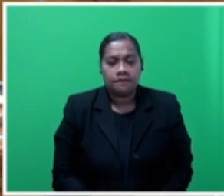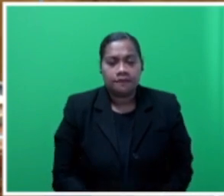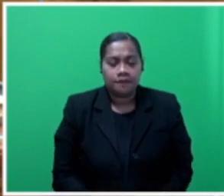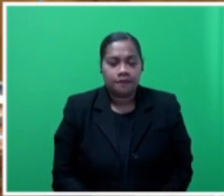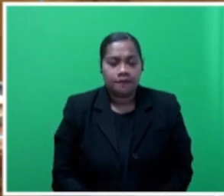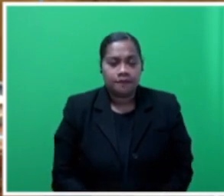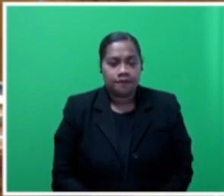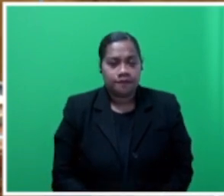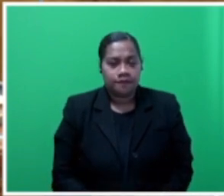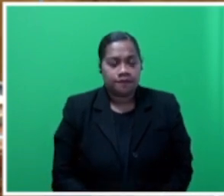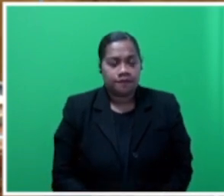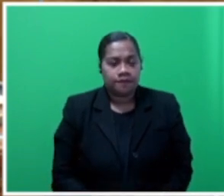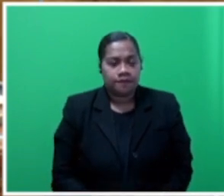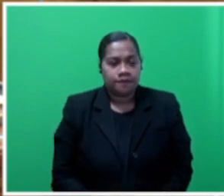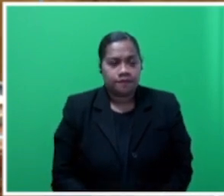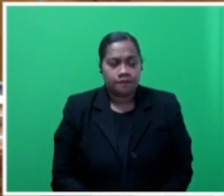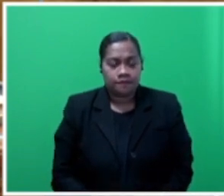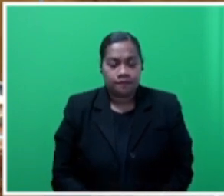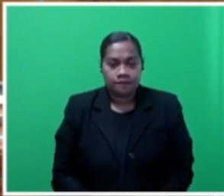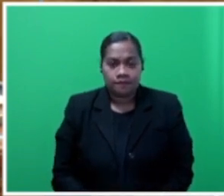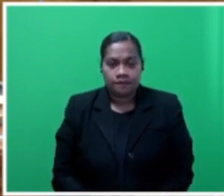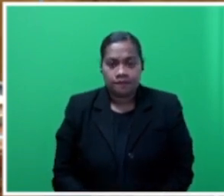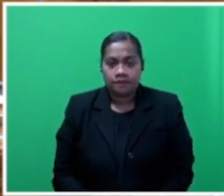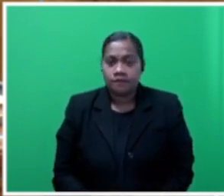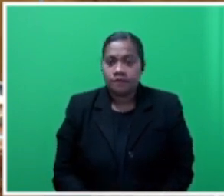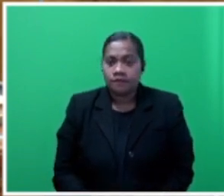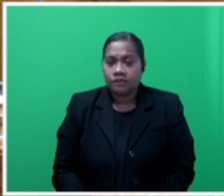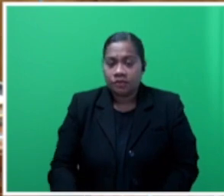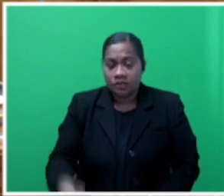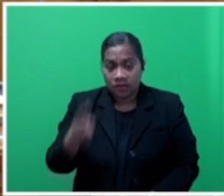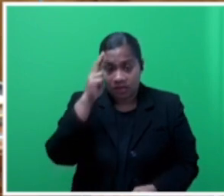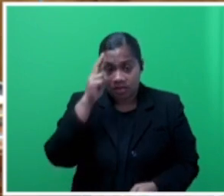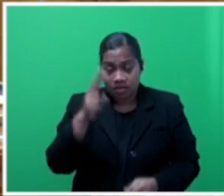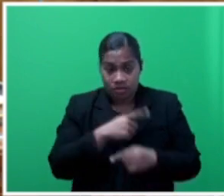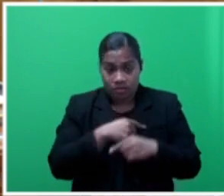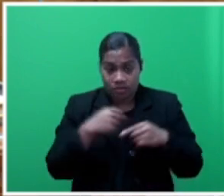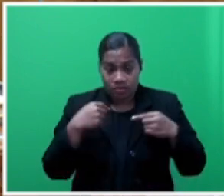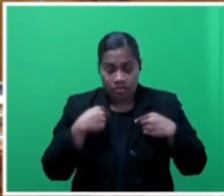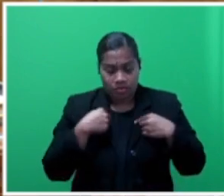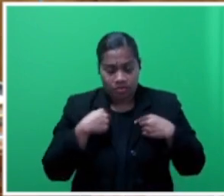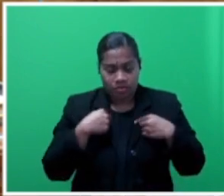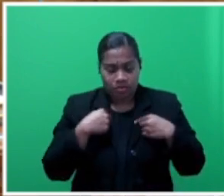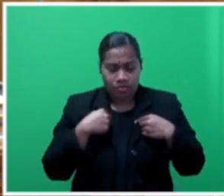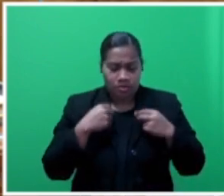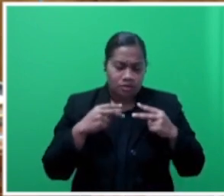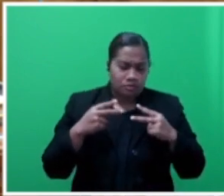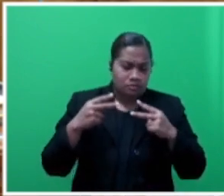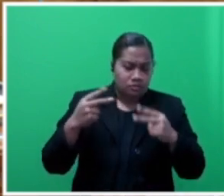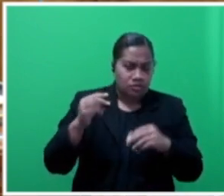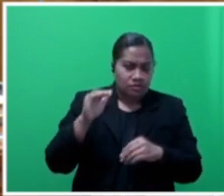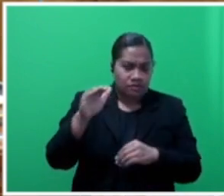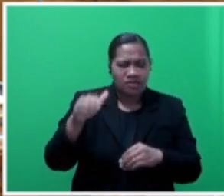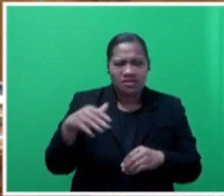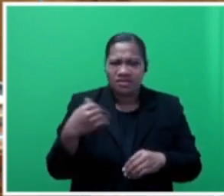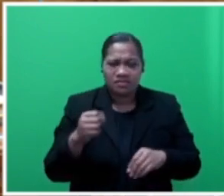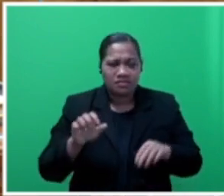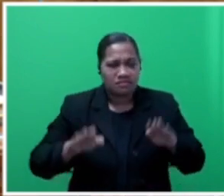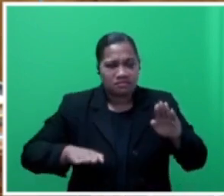Sir, when we turn to the future outlook, there is no doubt we will all appreciate and agree that the whole